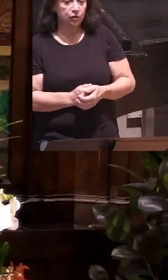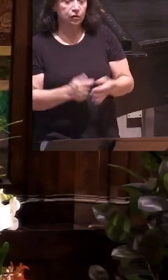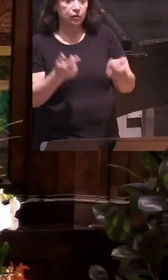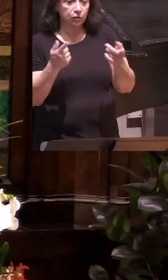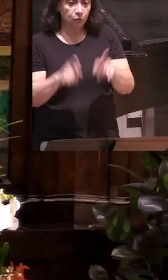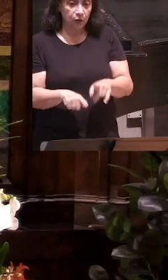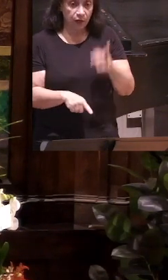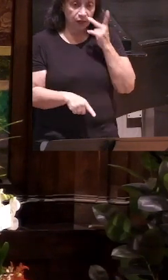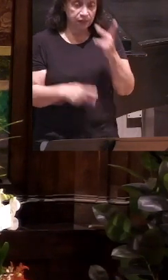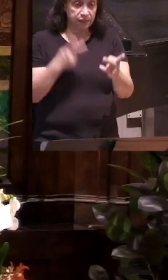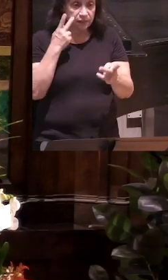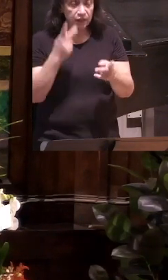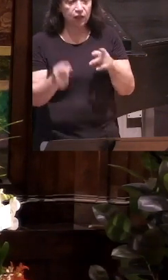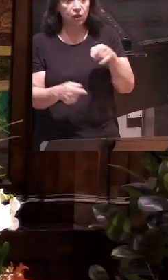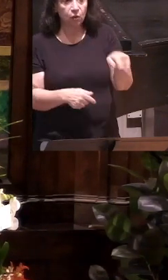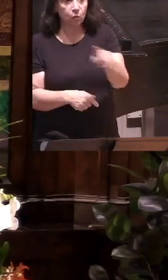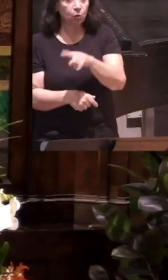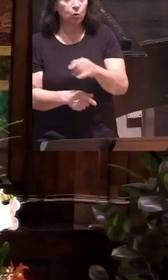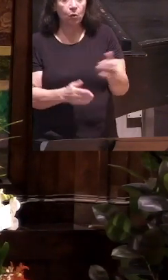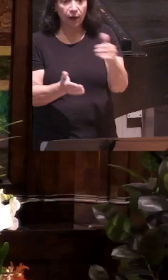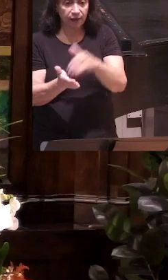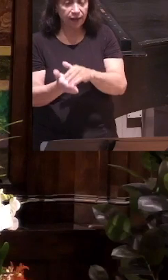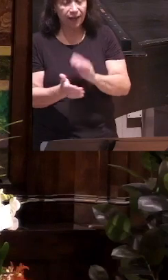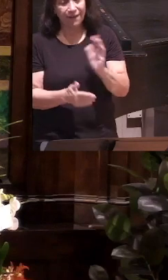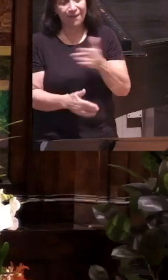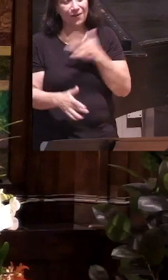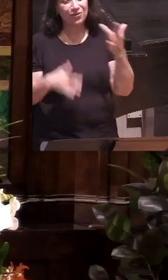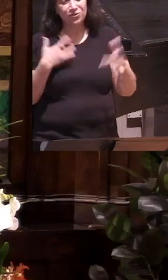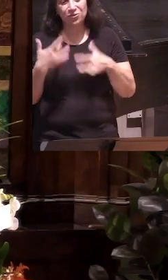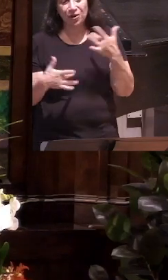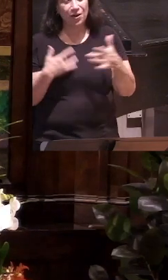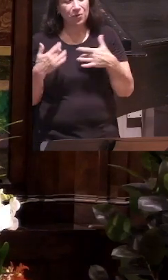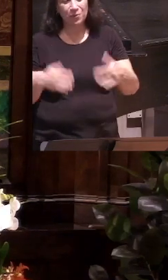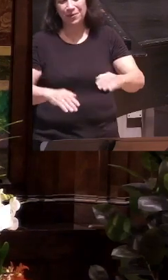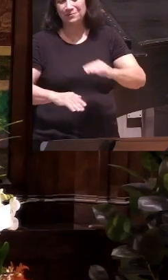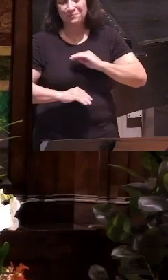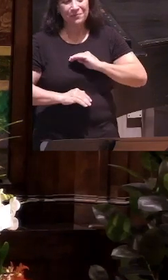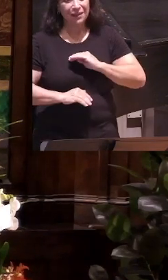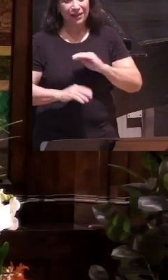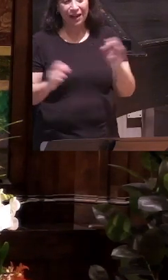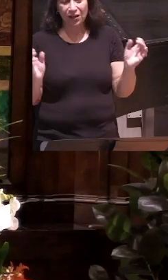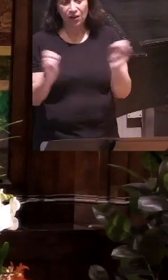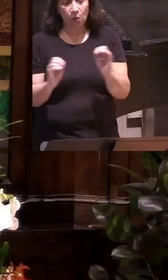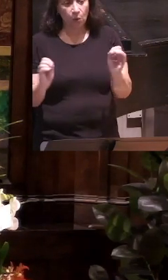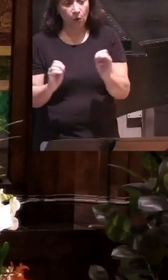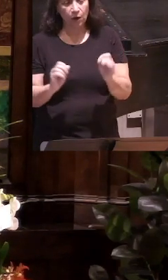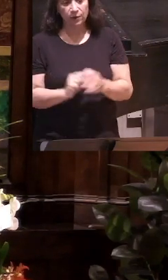when I see you again, our joy will be complete, and